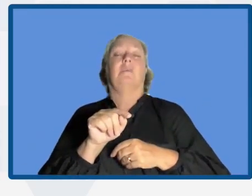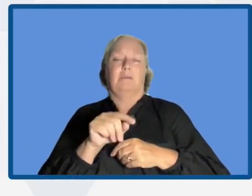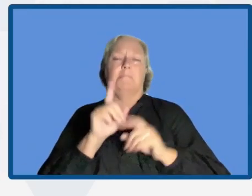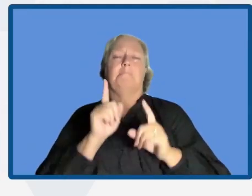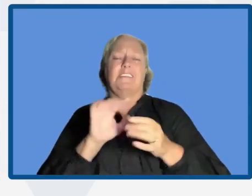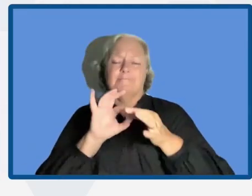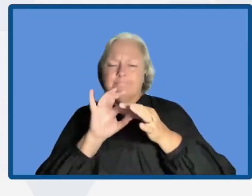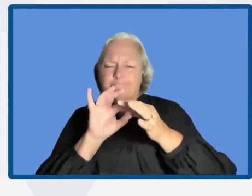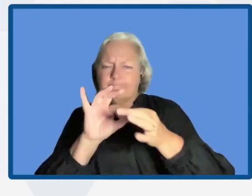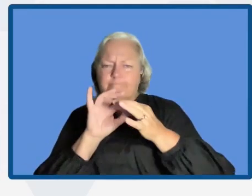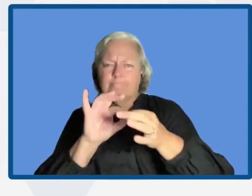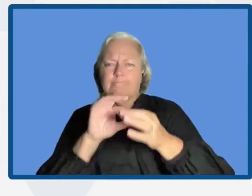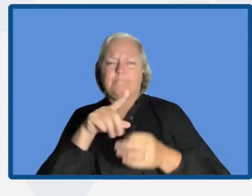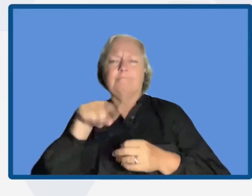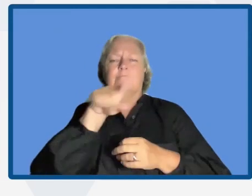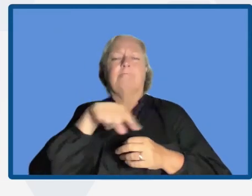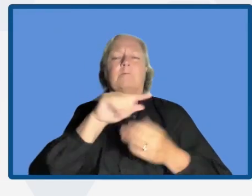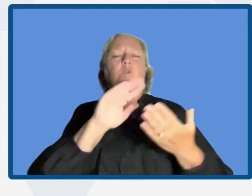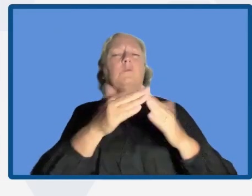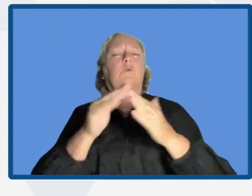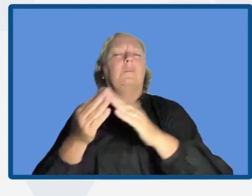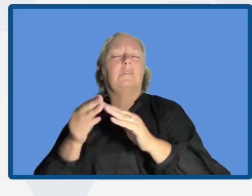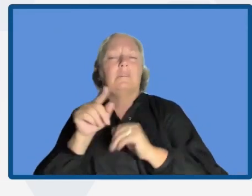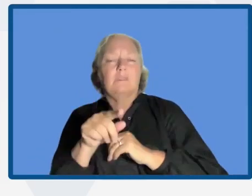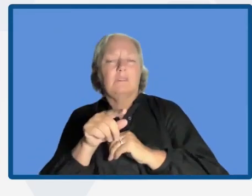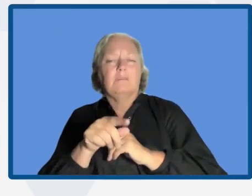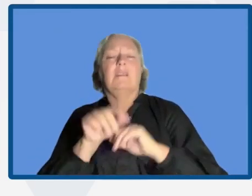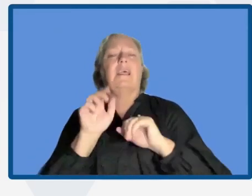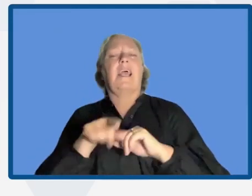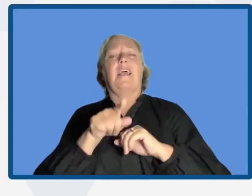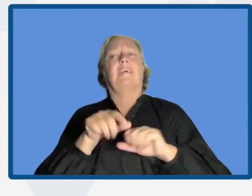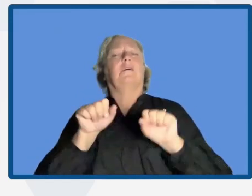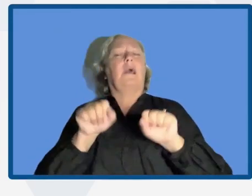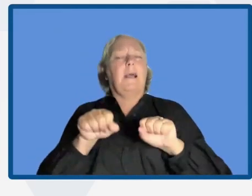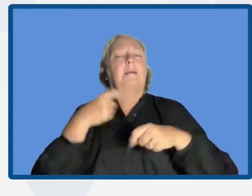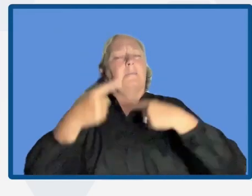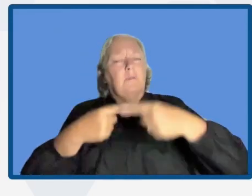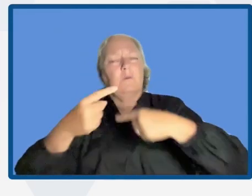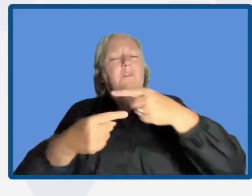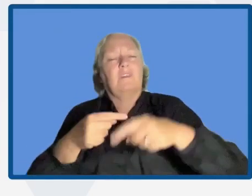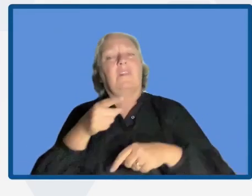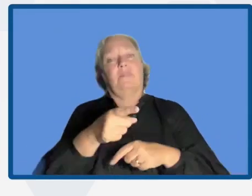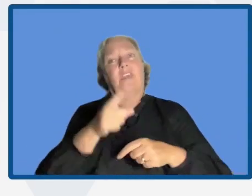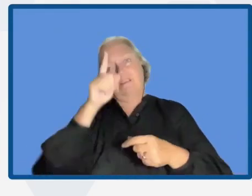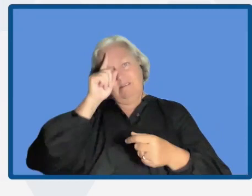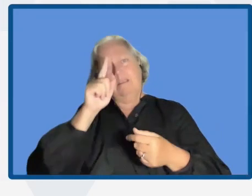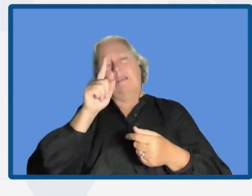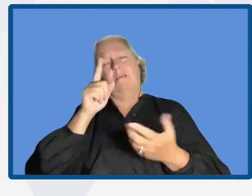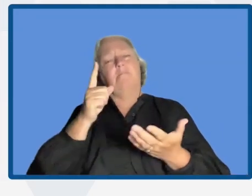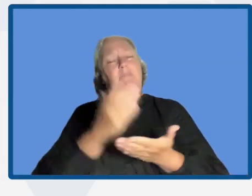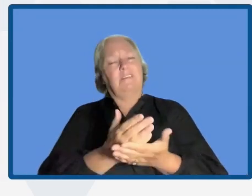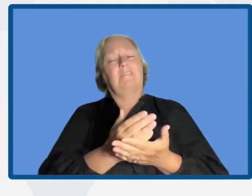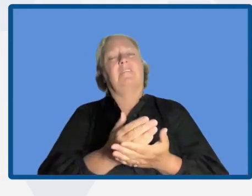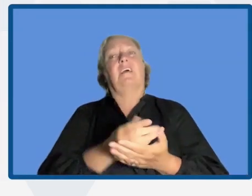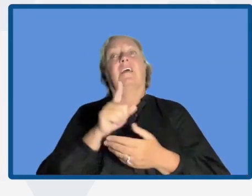extent they develop capabilities, that they believe that the early warning systems belong to them,